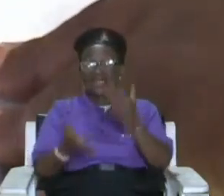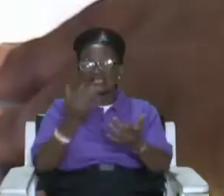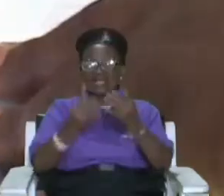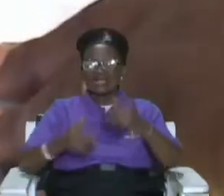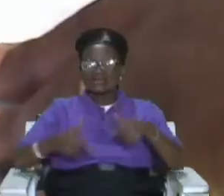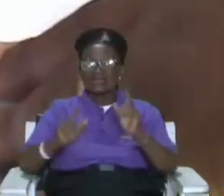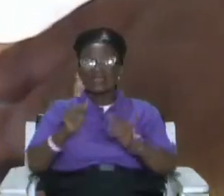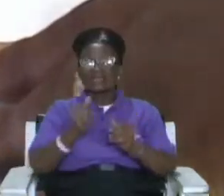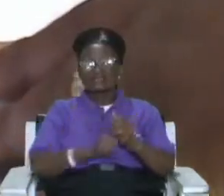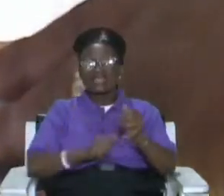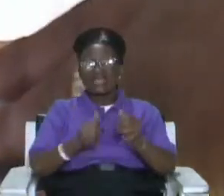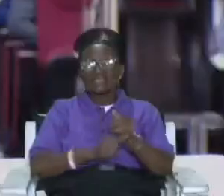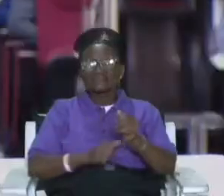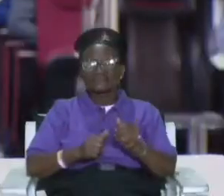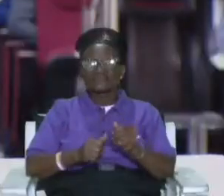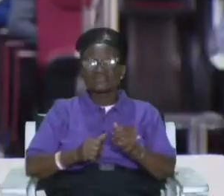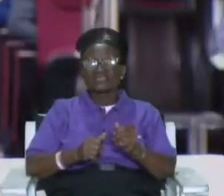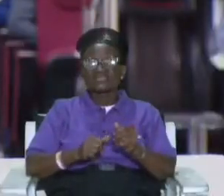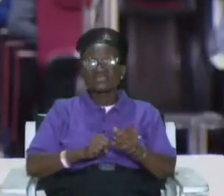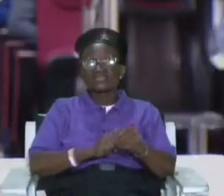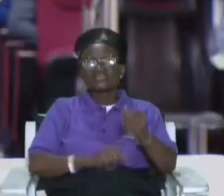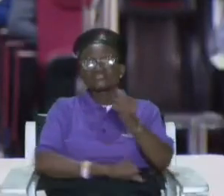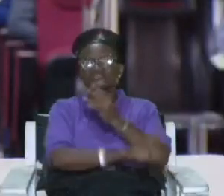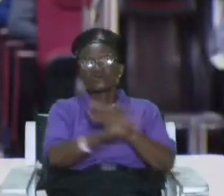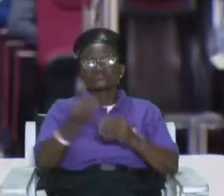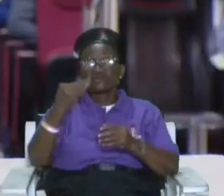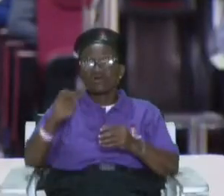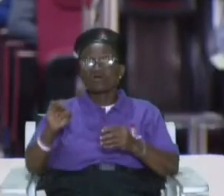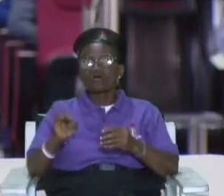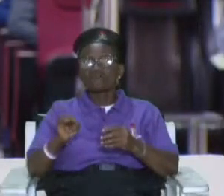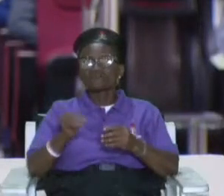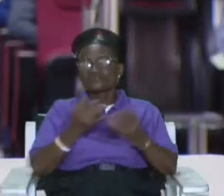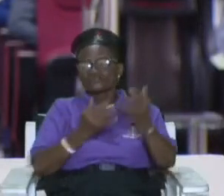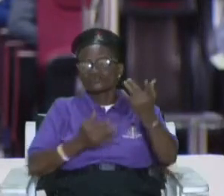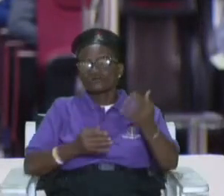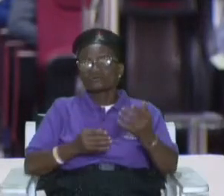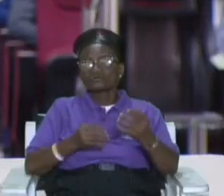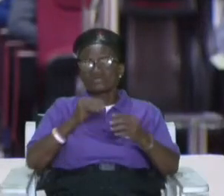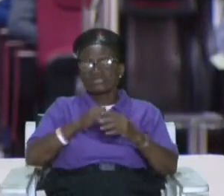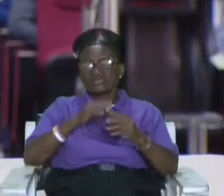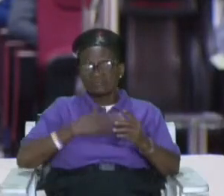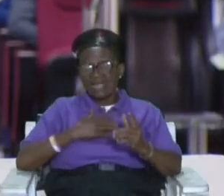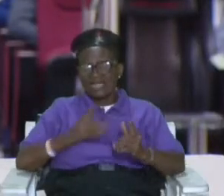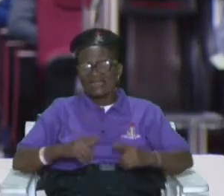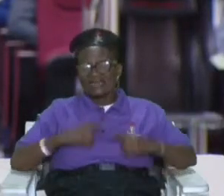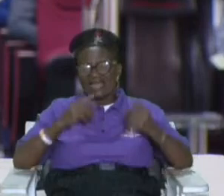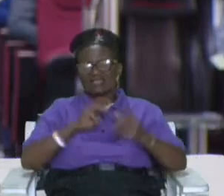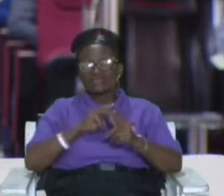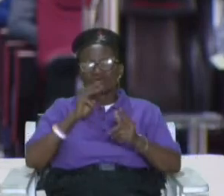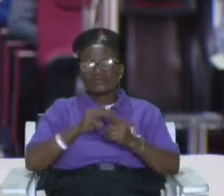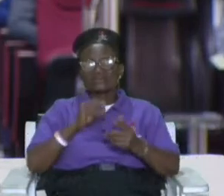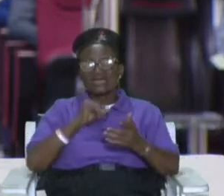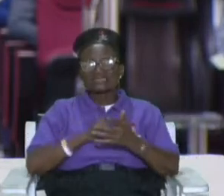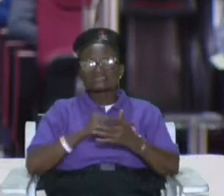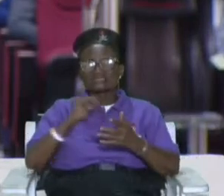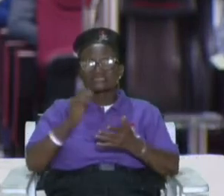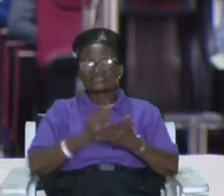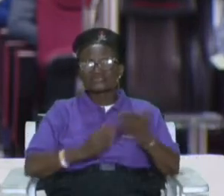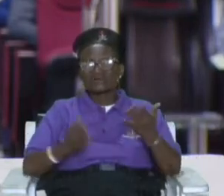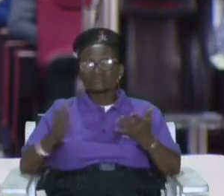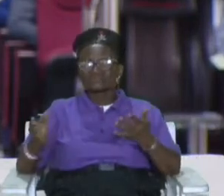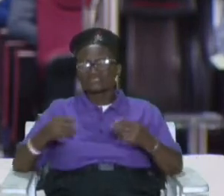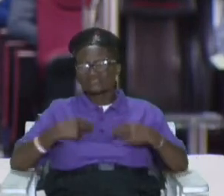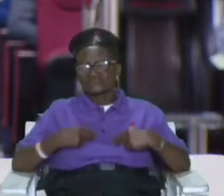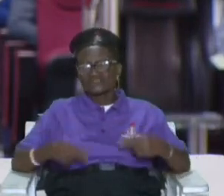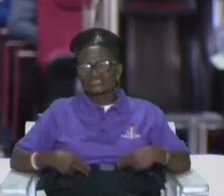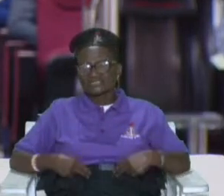Let every source of sorrow in my life, whether it is something physical,